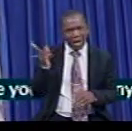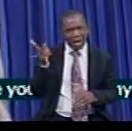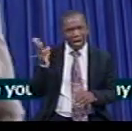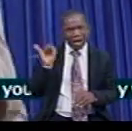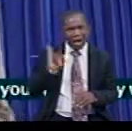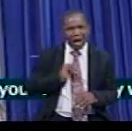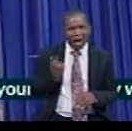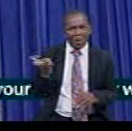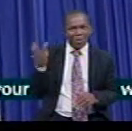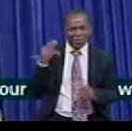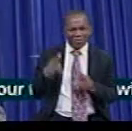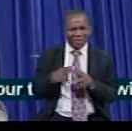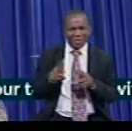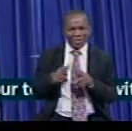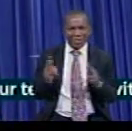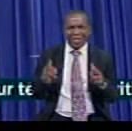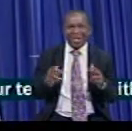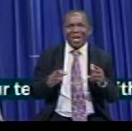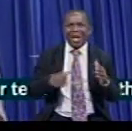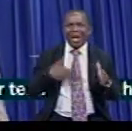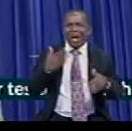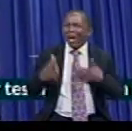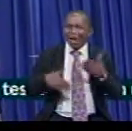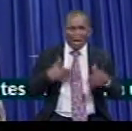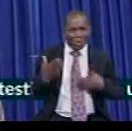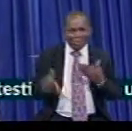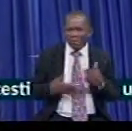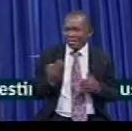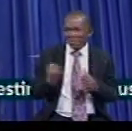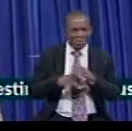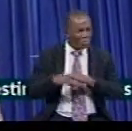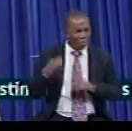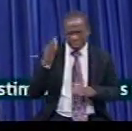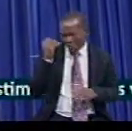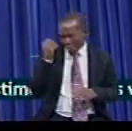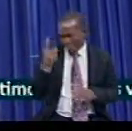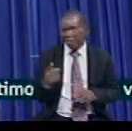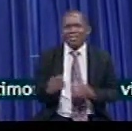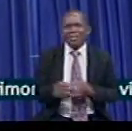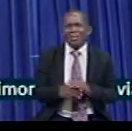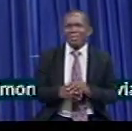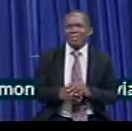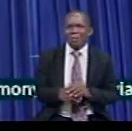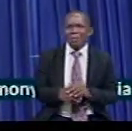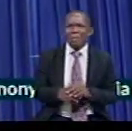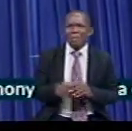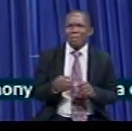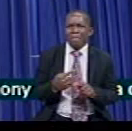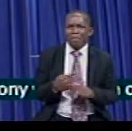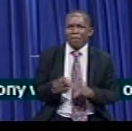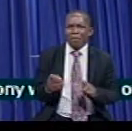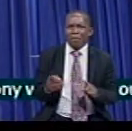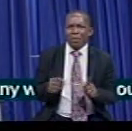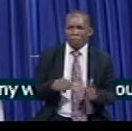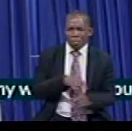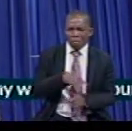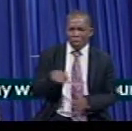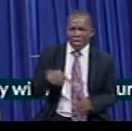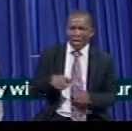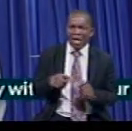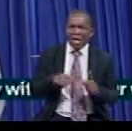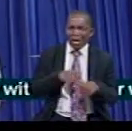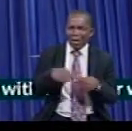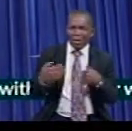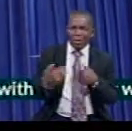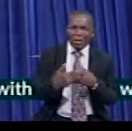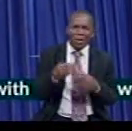praying and making noise with them. They don't understand. They never see me like that. But when I get to the house, I don't know the time I sleep, because